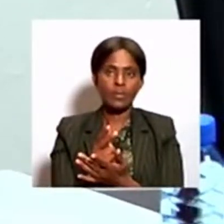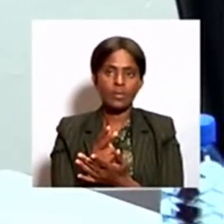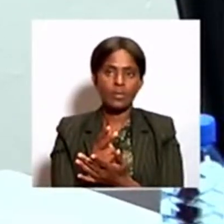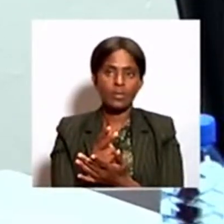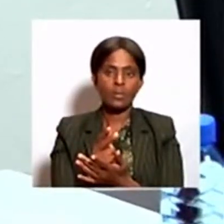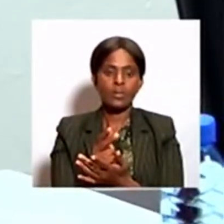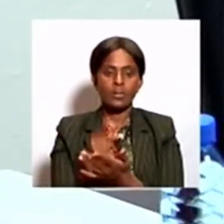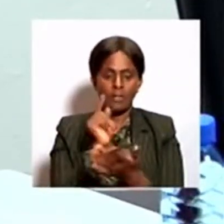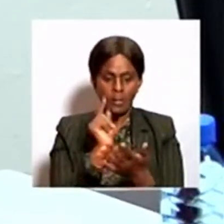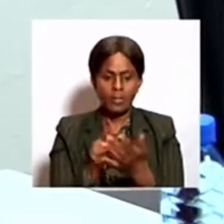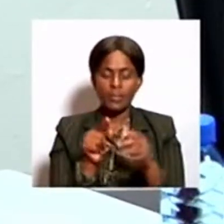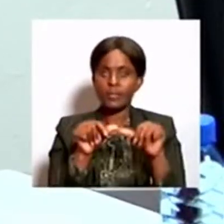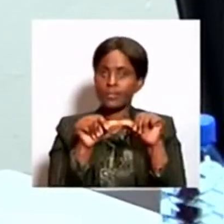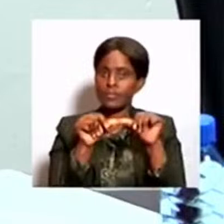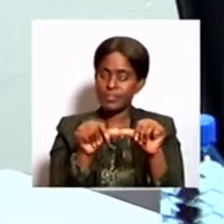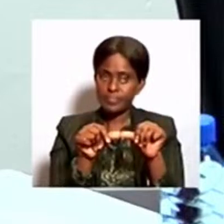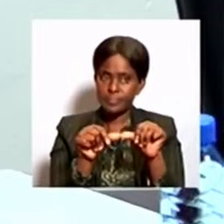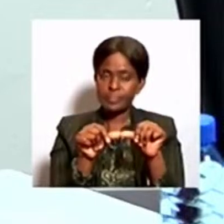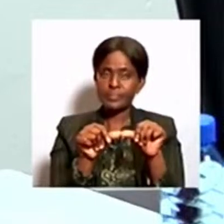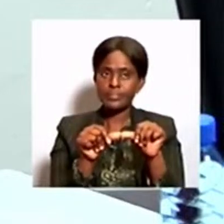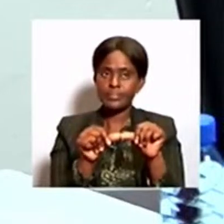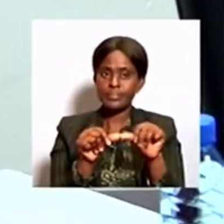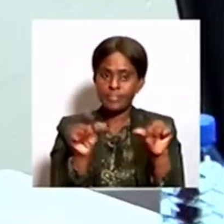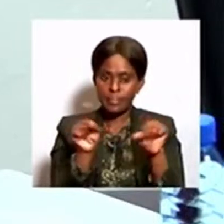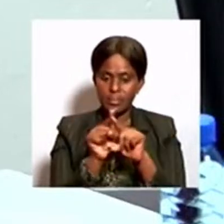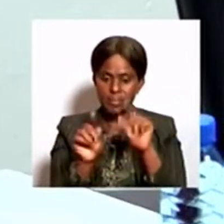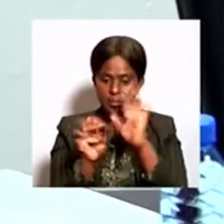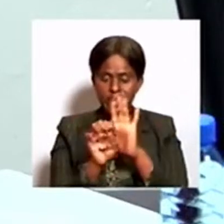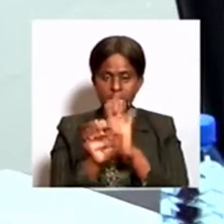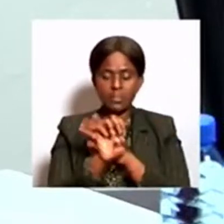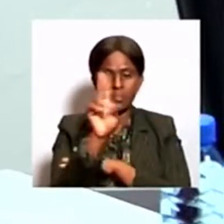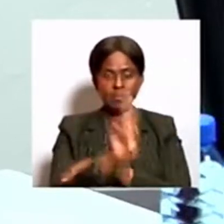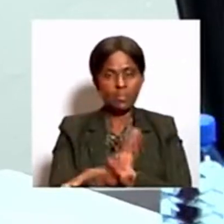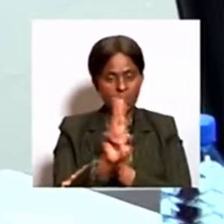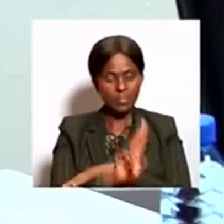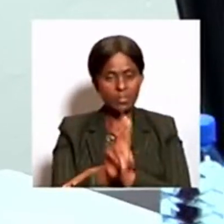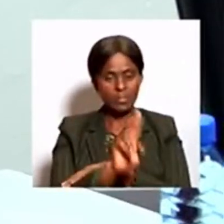it was still like being used.